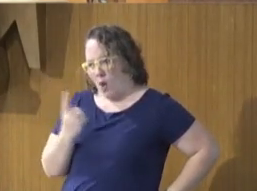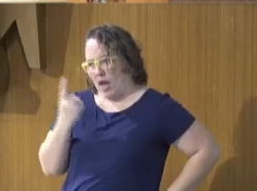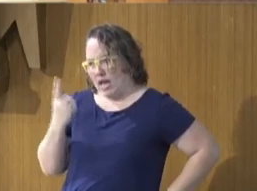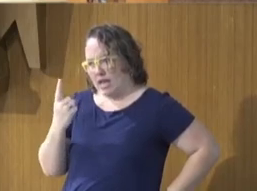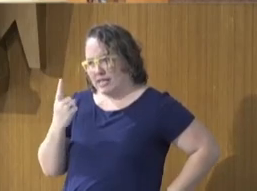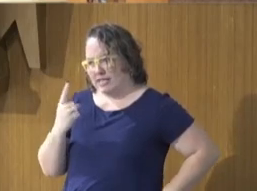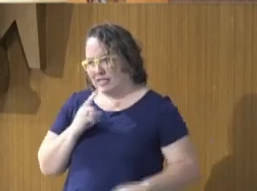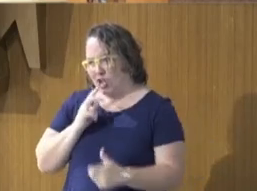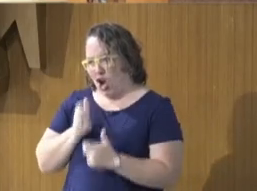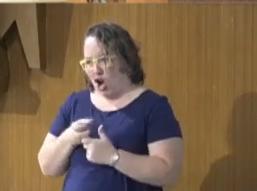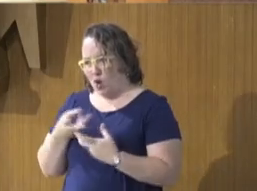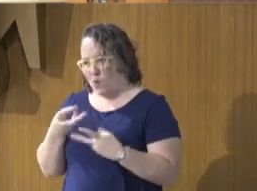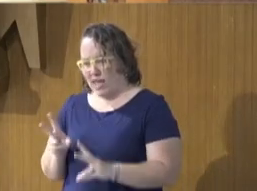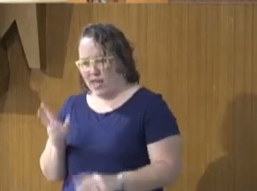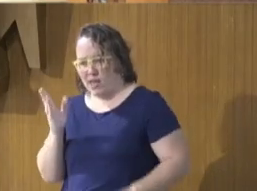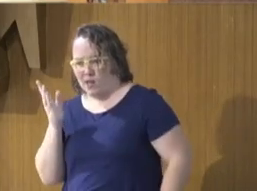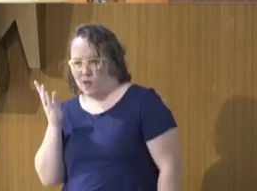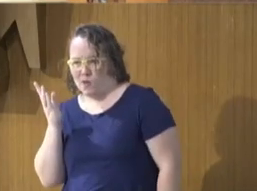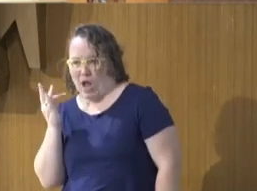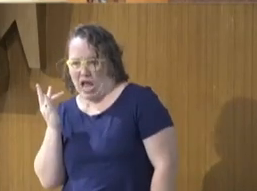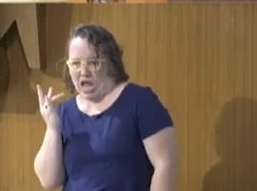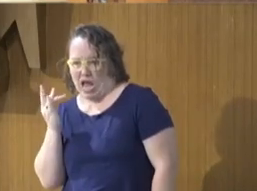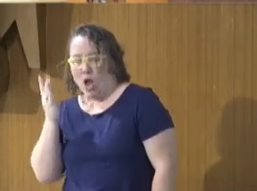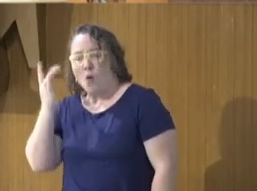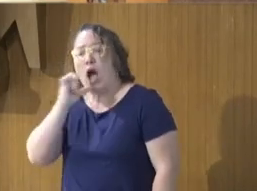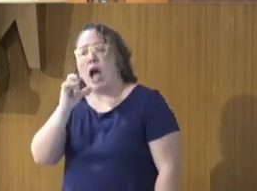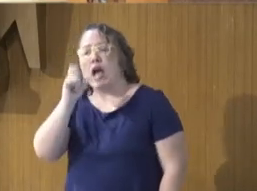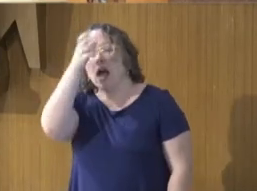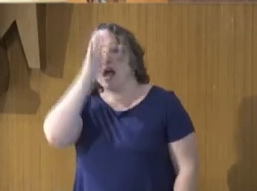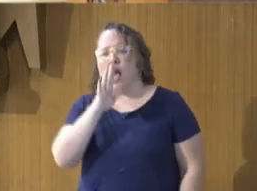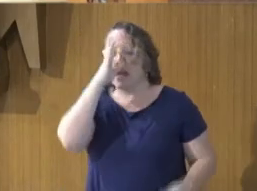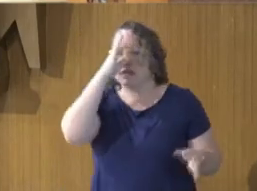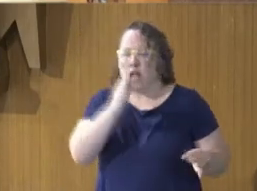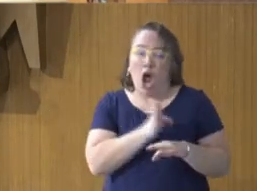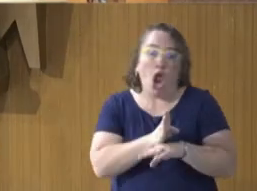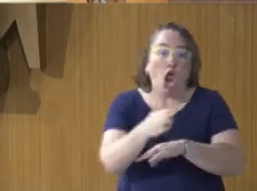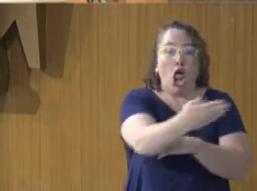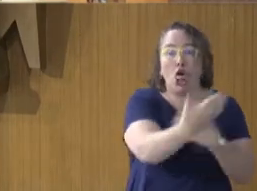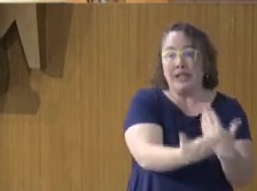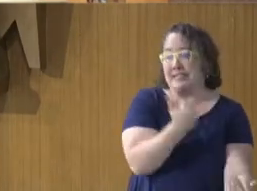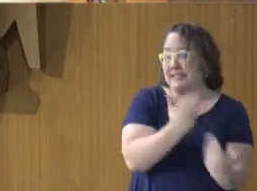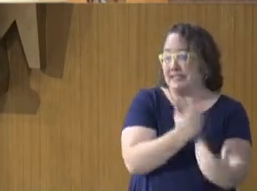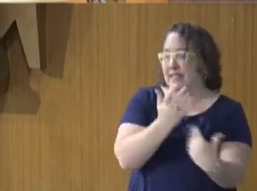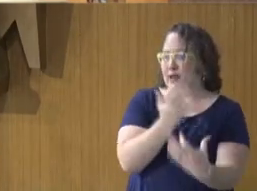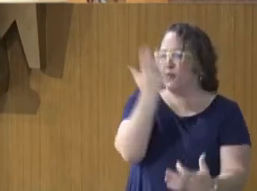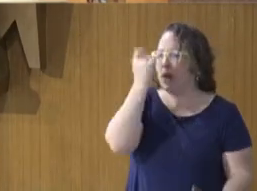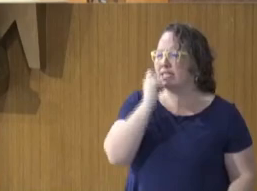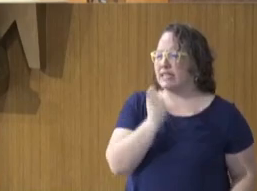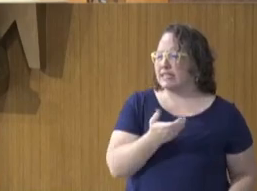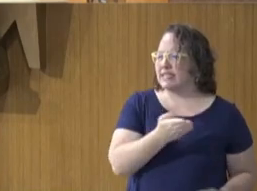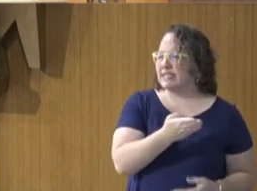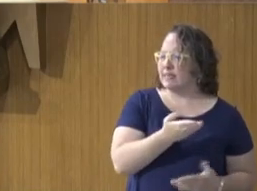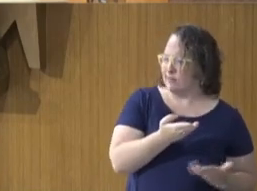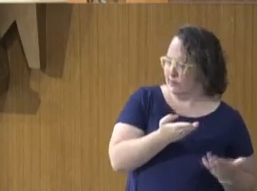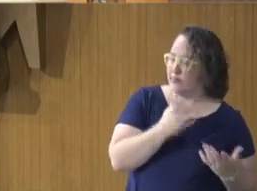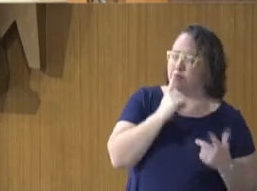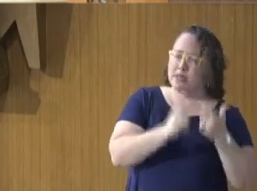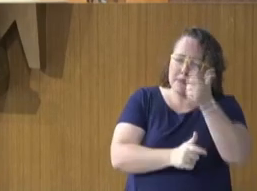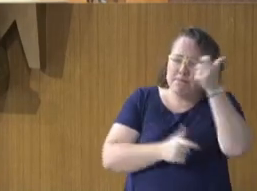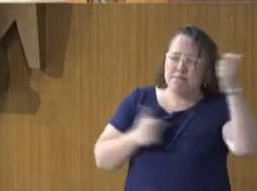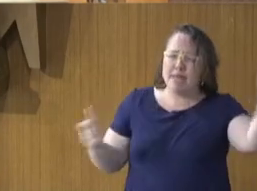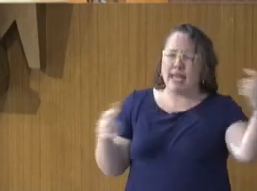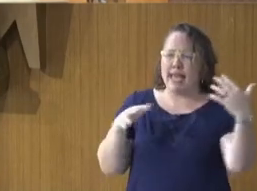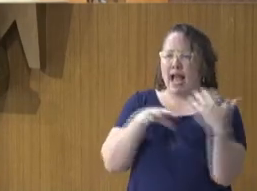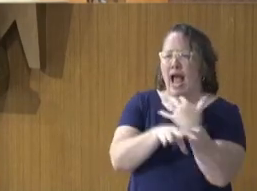roundabout way? Why doesn't God ever choose to lead us across Easy Street, that big highway